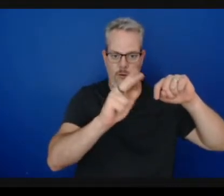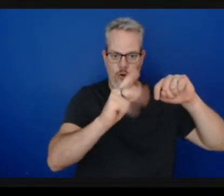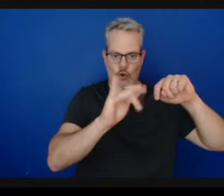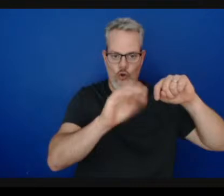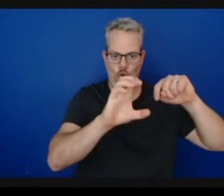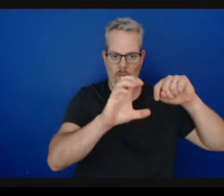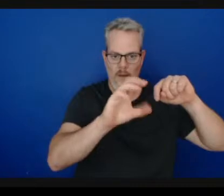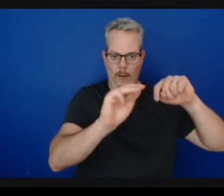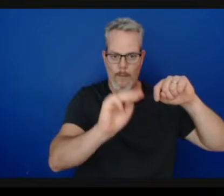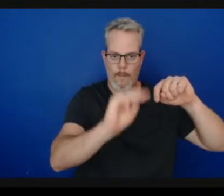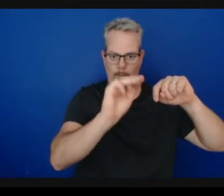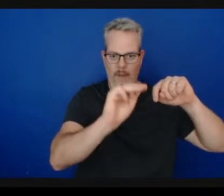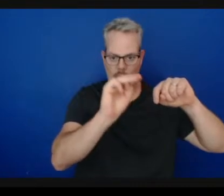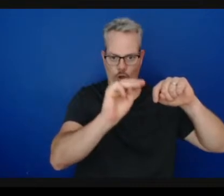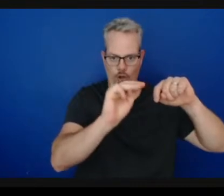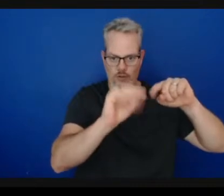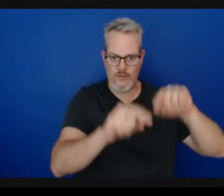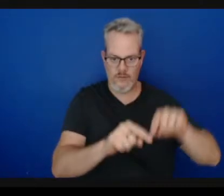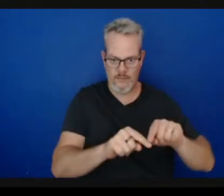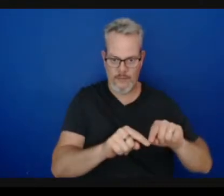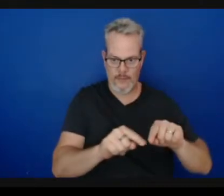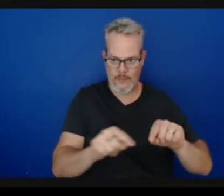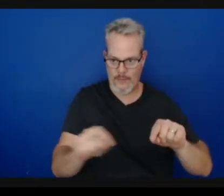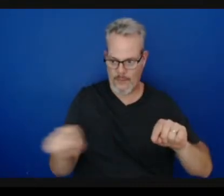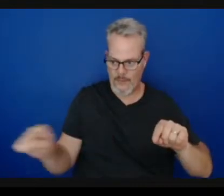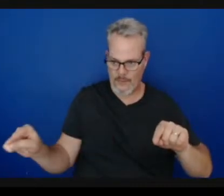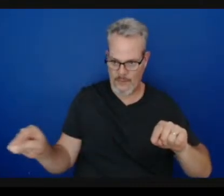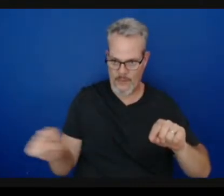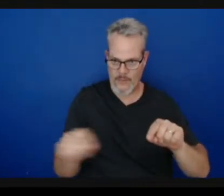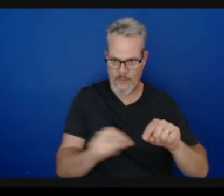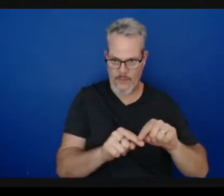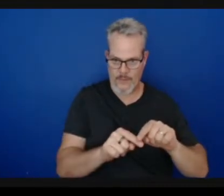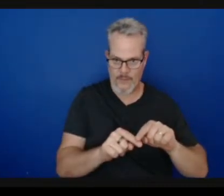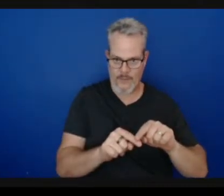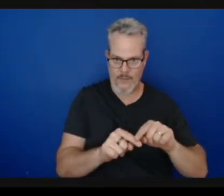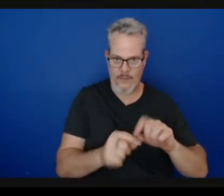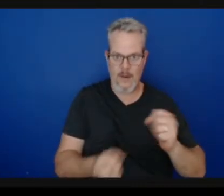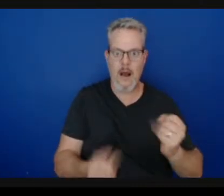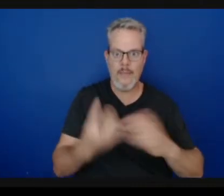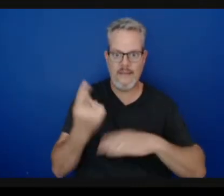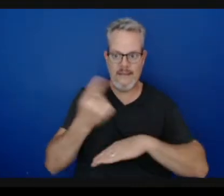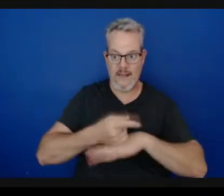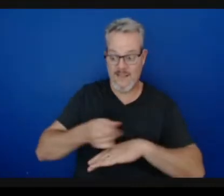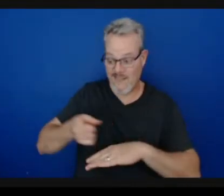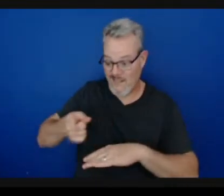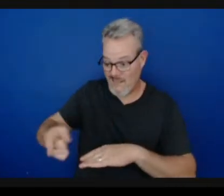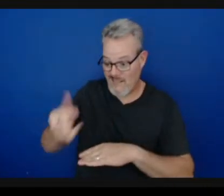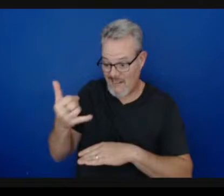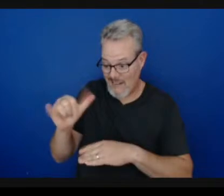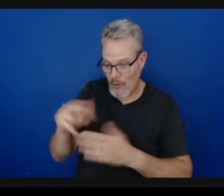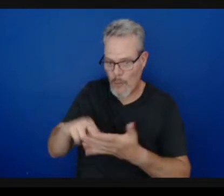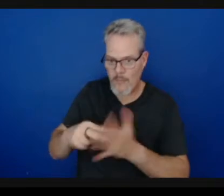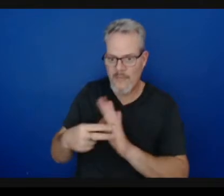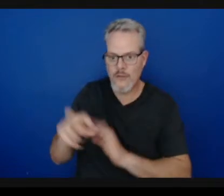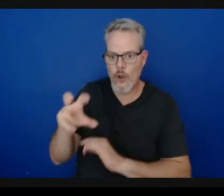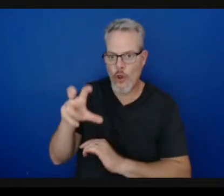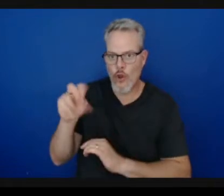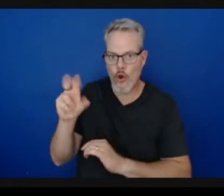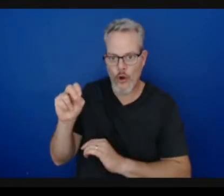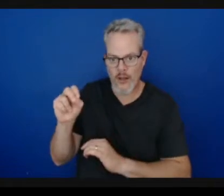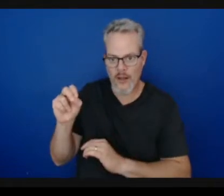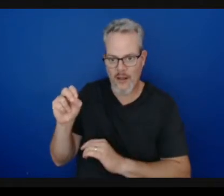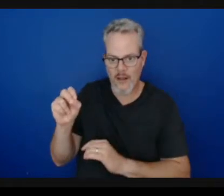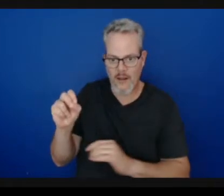on the inside is how long it took in days, right? So this is 30 right here, and here's our last 3 eruptions. They were in a range of